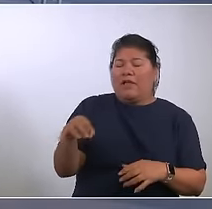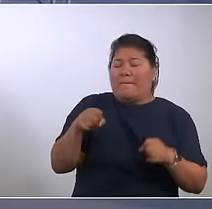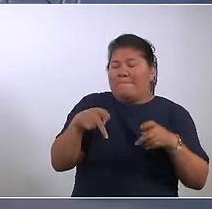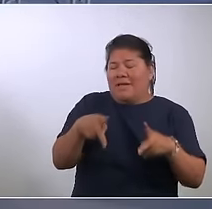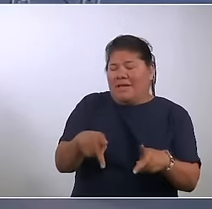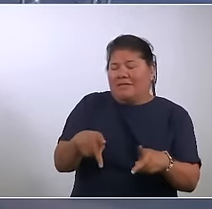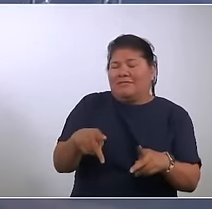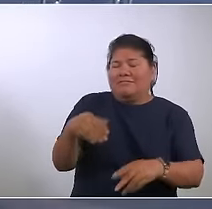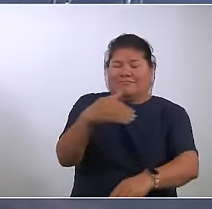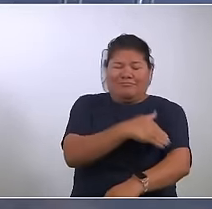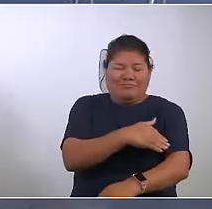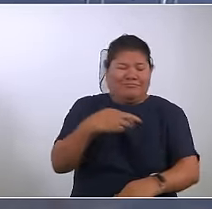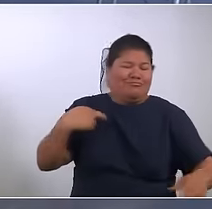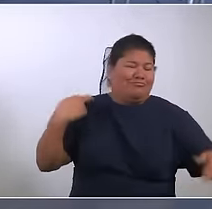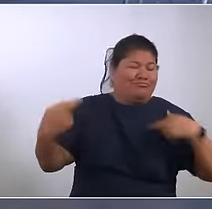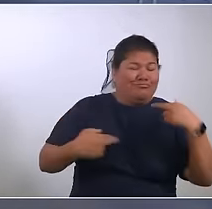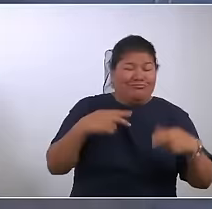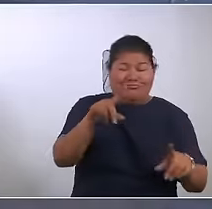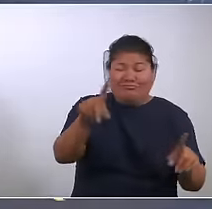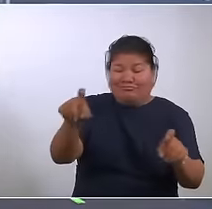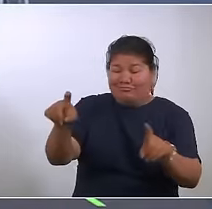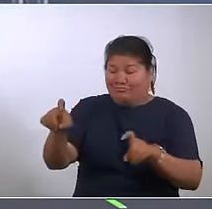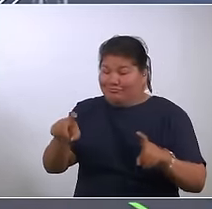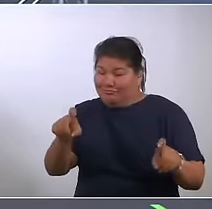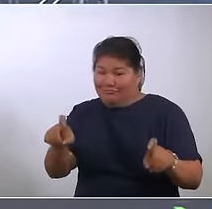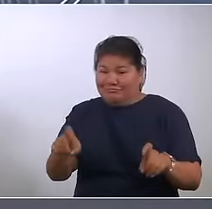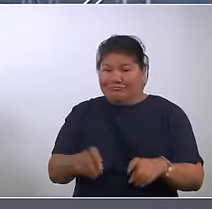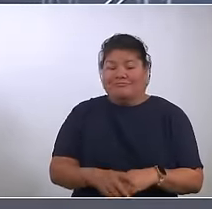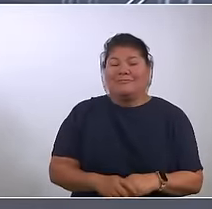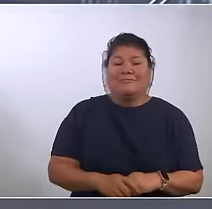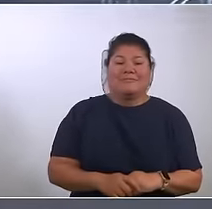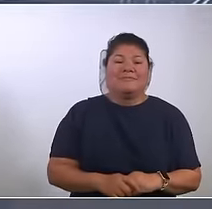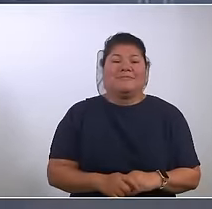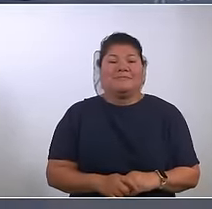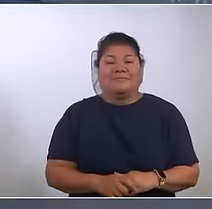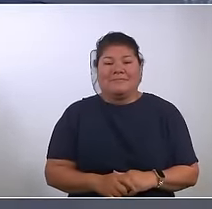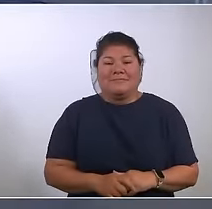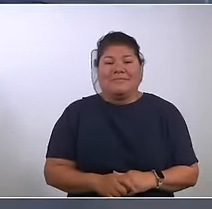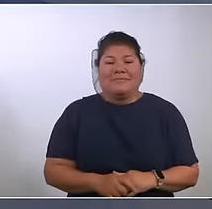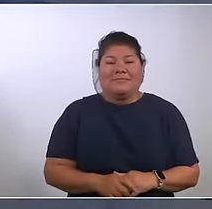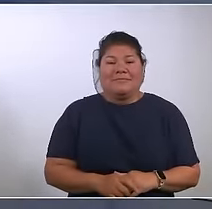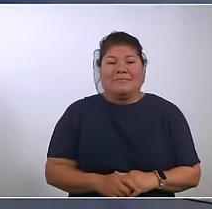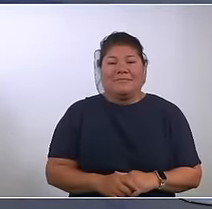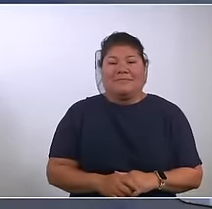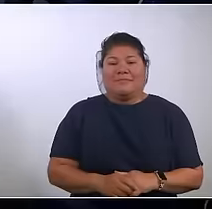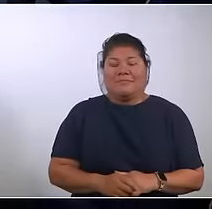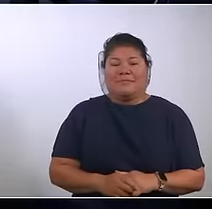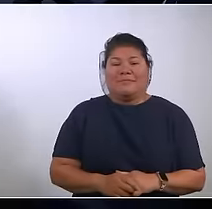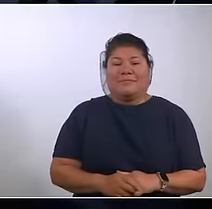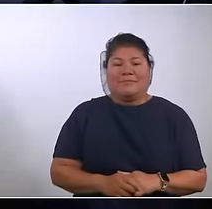Pentecostal? Powerful revival. ¿Alguien interesado en avivamiento pentecostal?